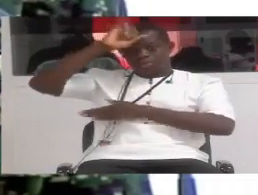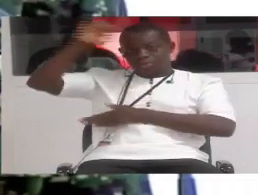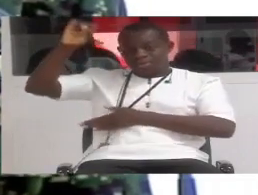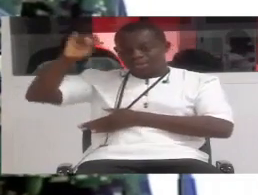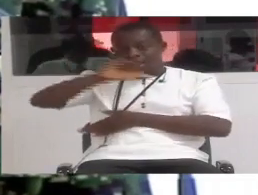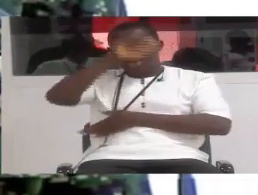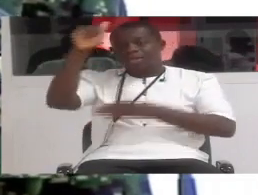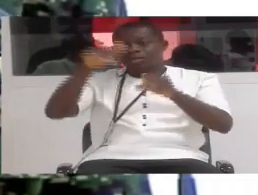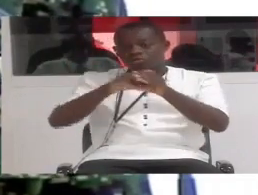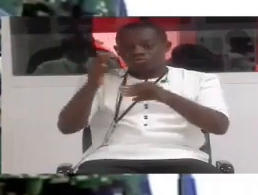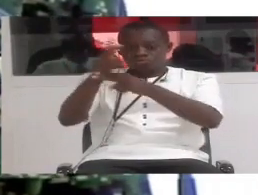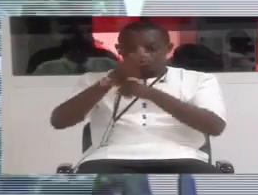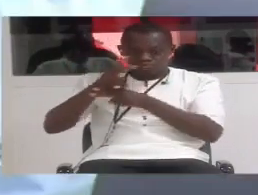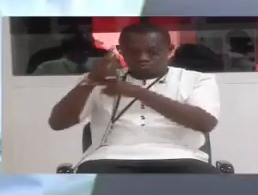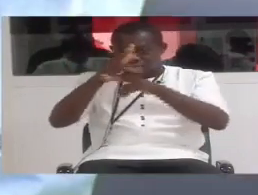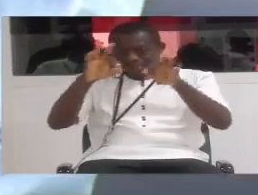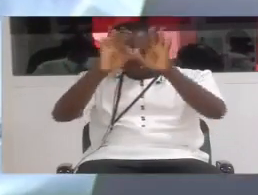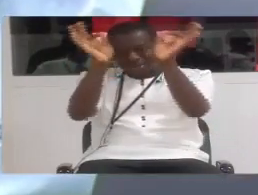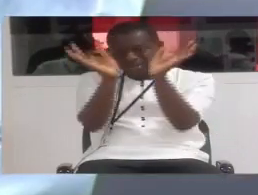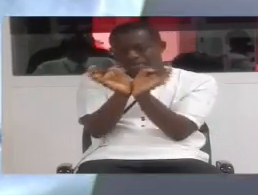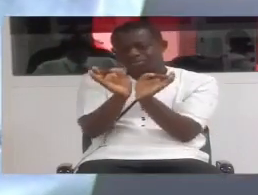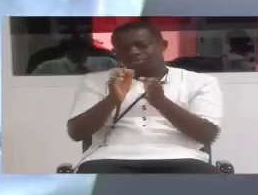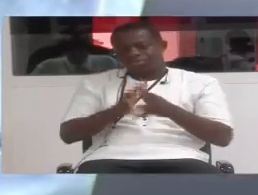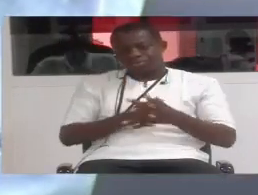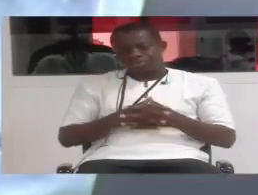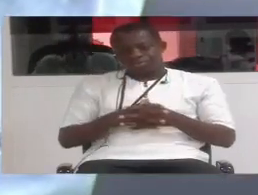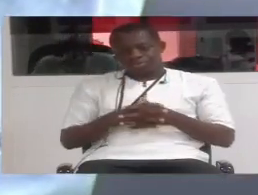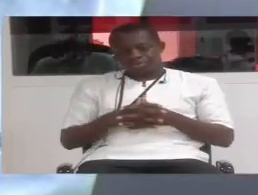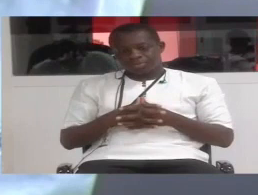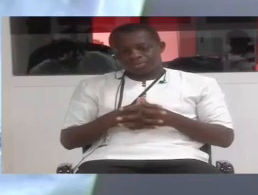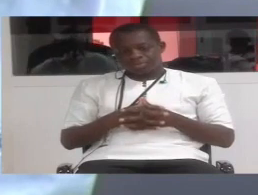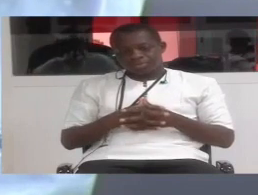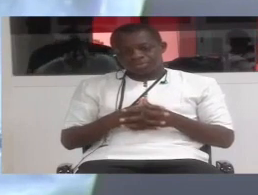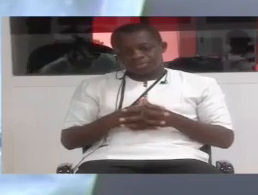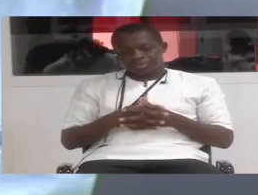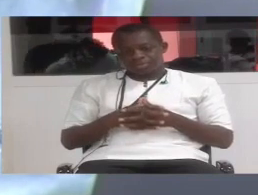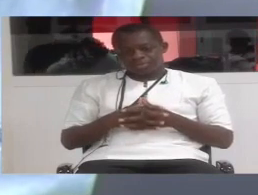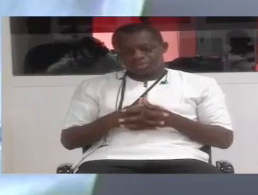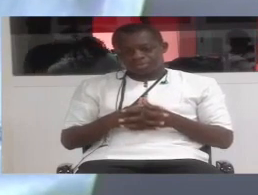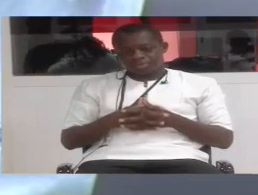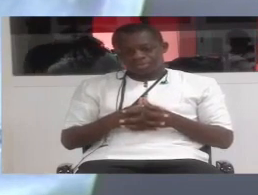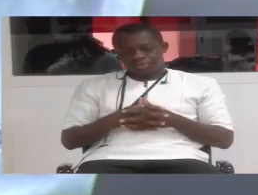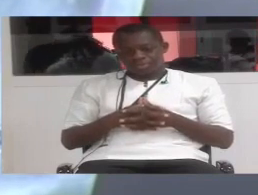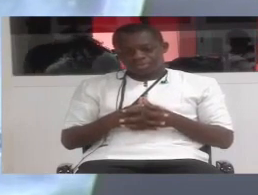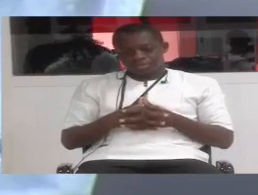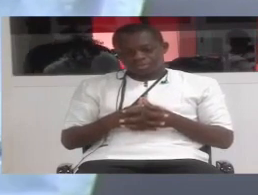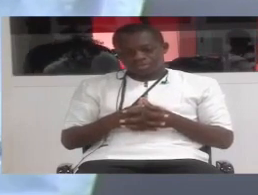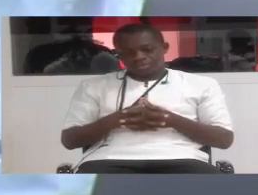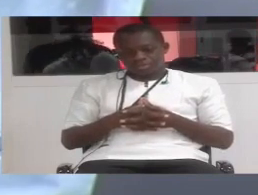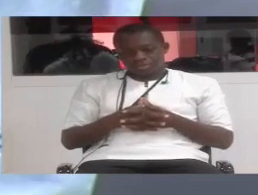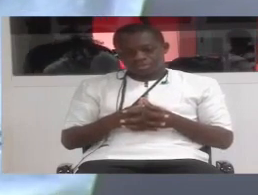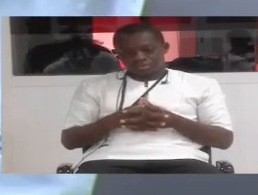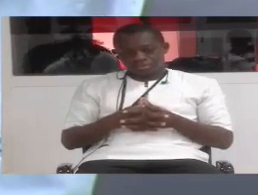were the police that were transferred to the army, then to the state house, and then incorporated into the patrol team.